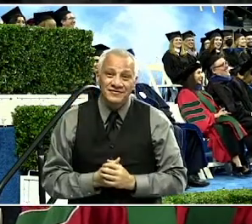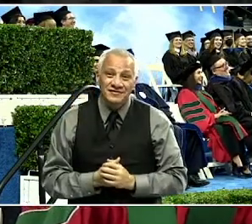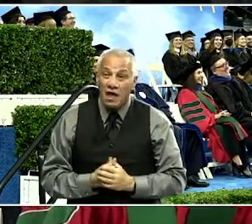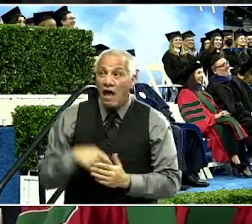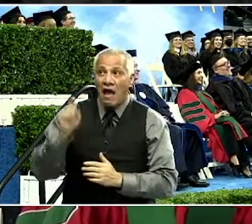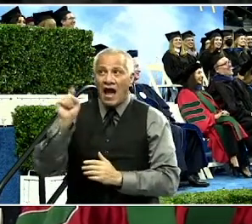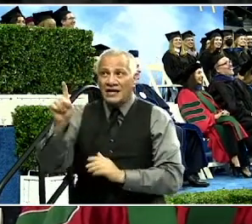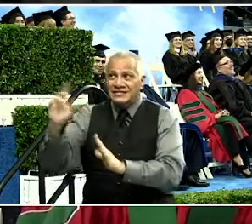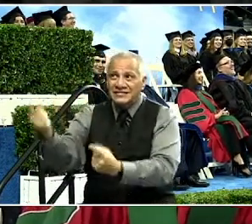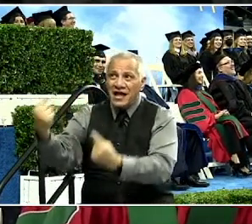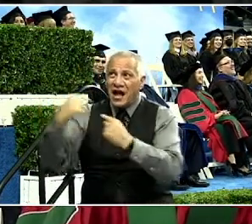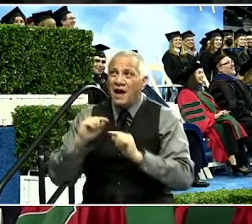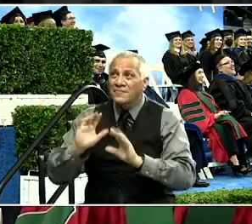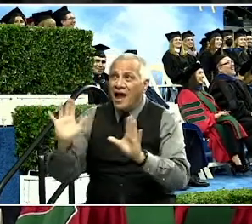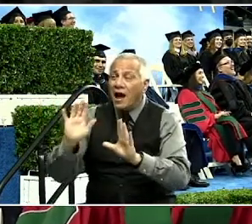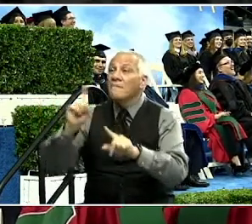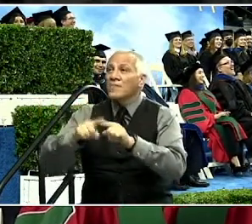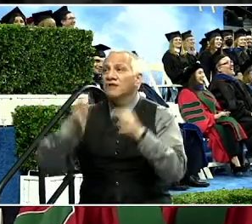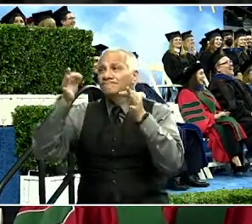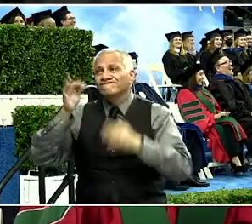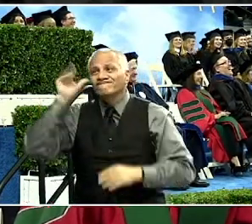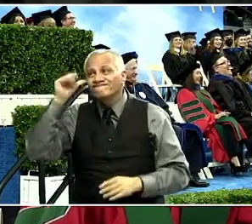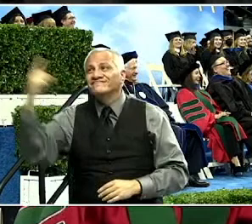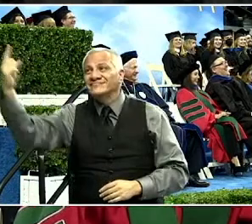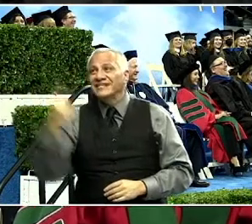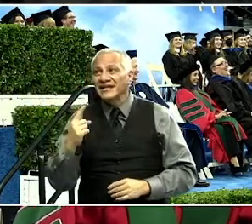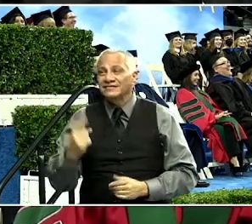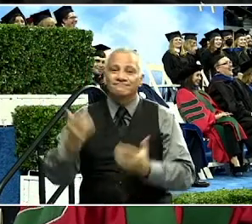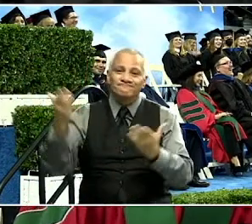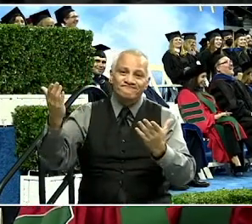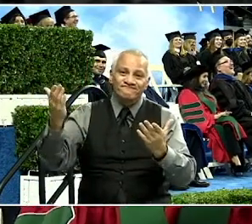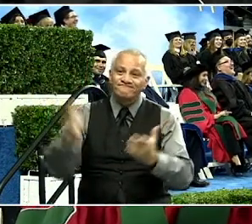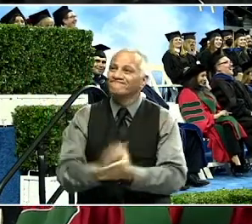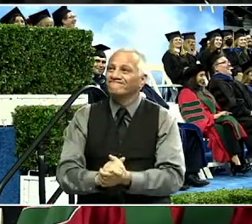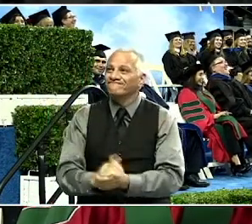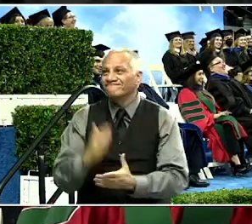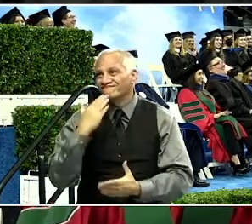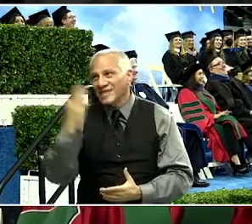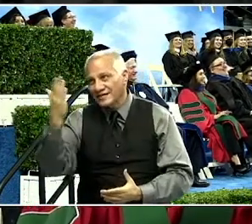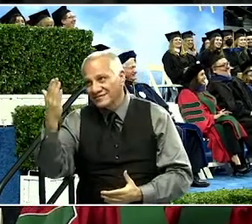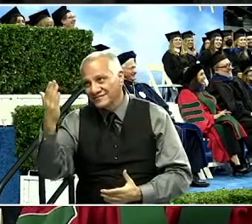I asked you not to come here, but you did, so what could I do about that?